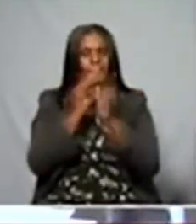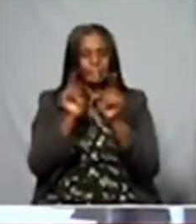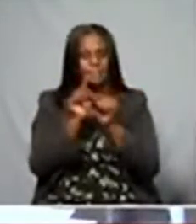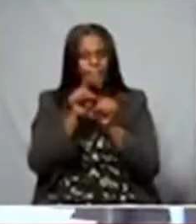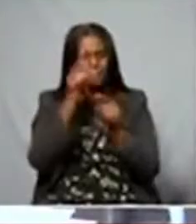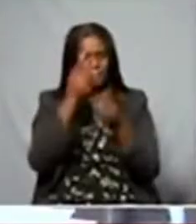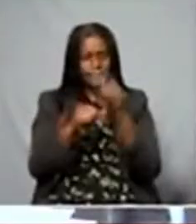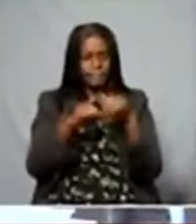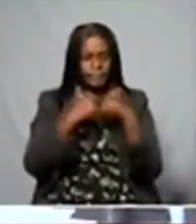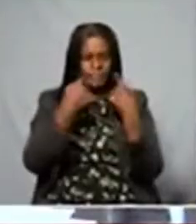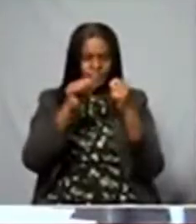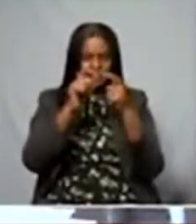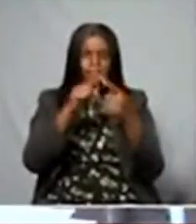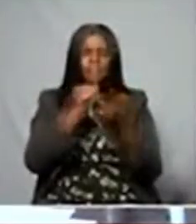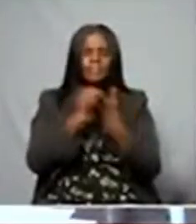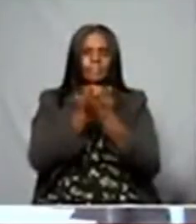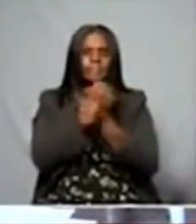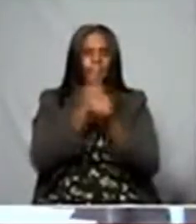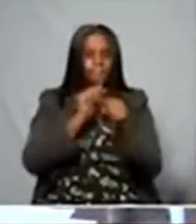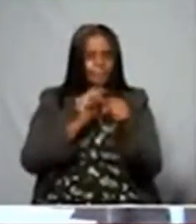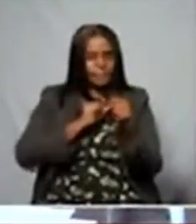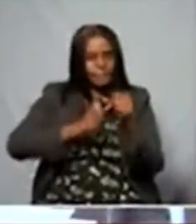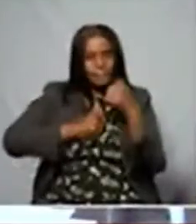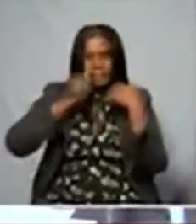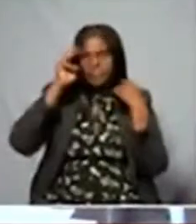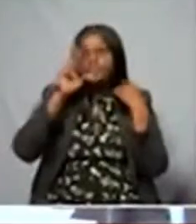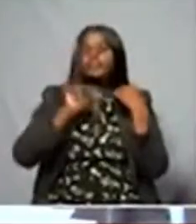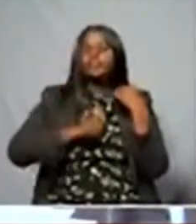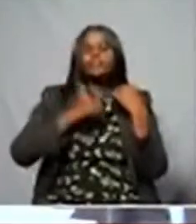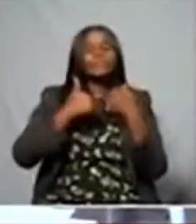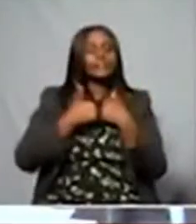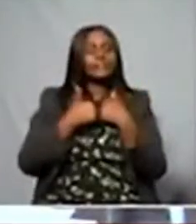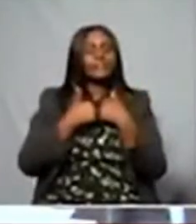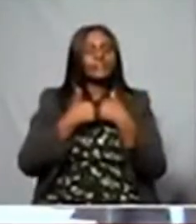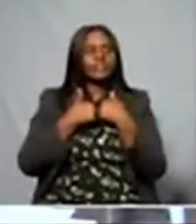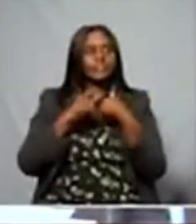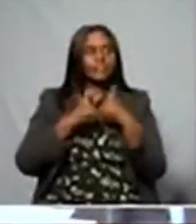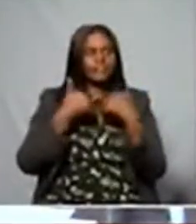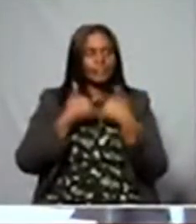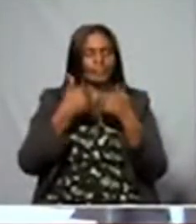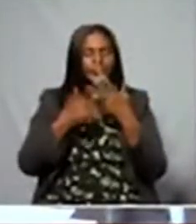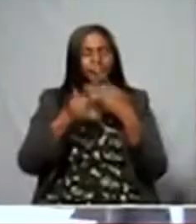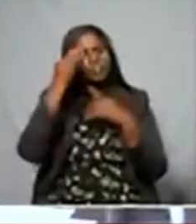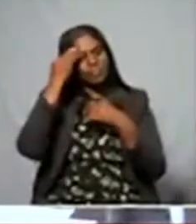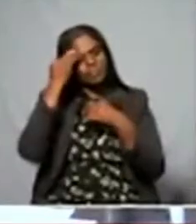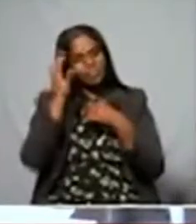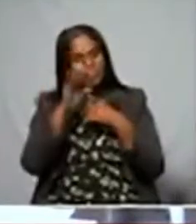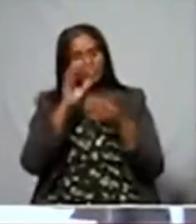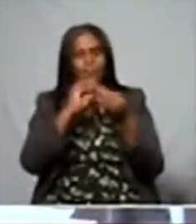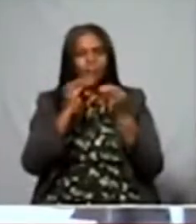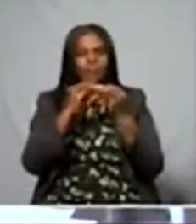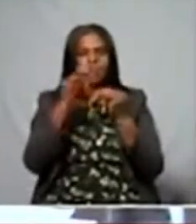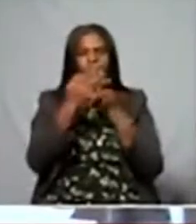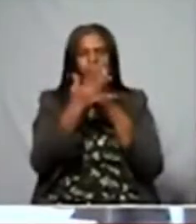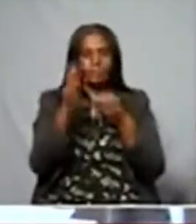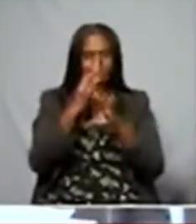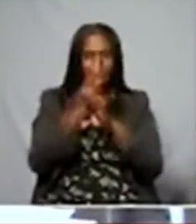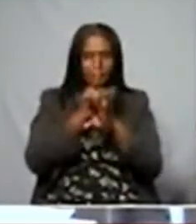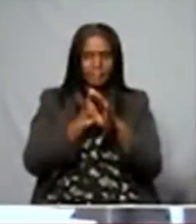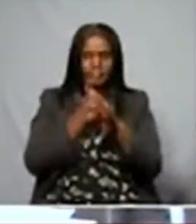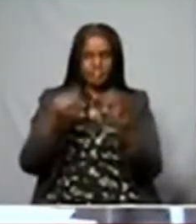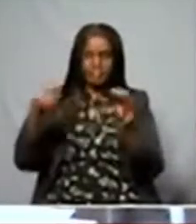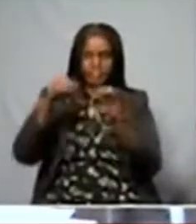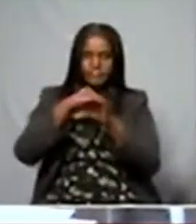what we are trying to mitigate as a ministry, where we are taking into consideration a number of factors before we engage a